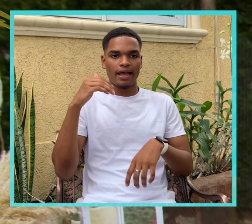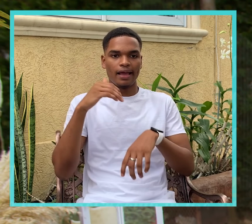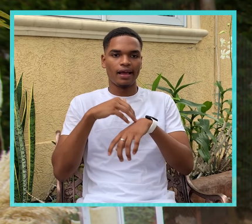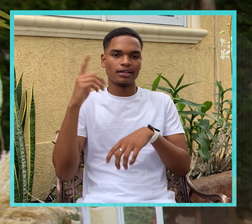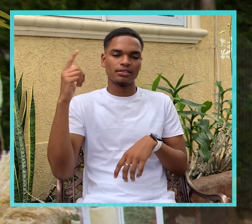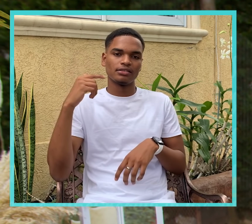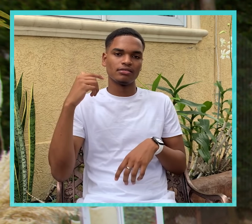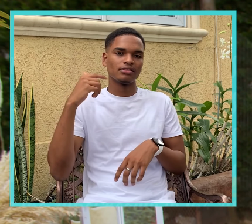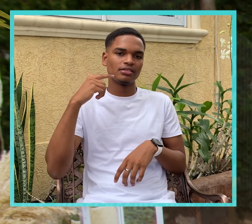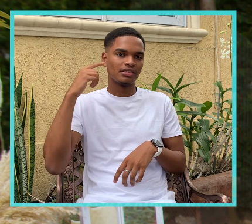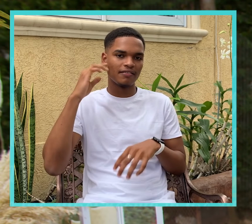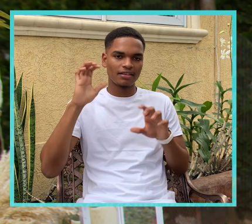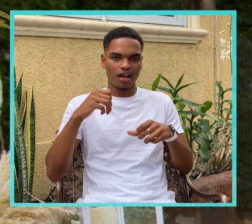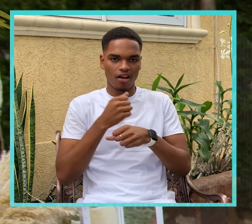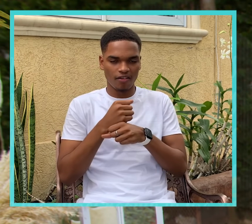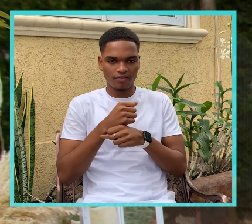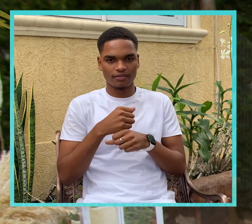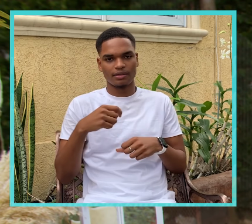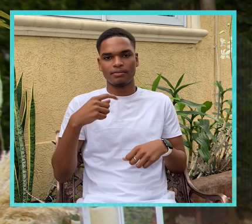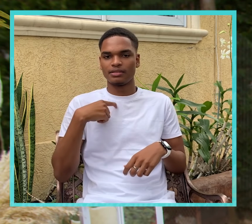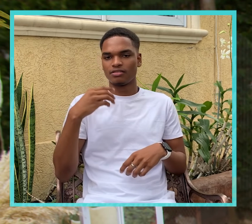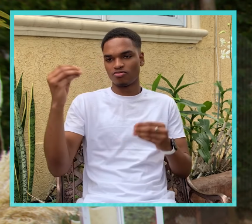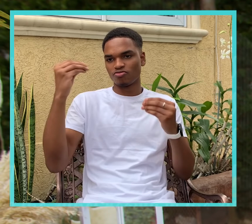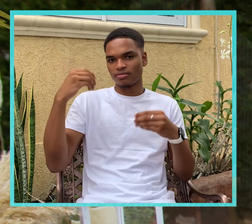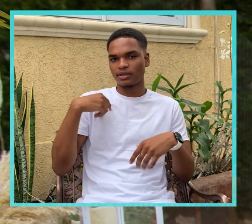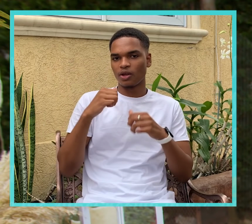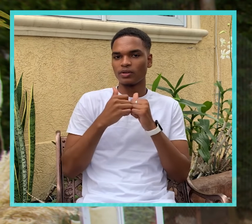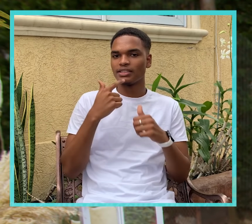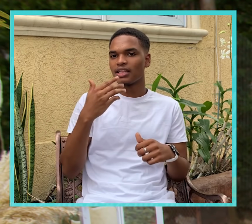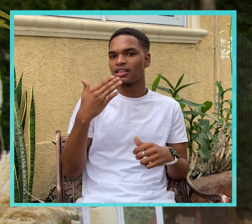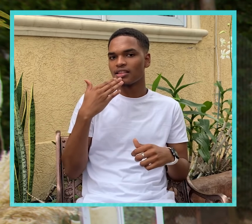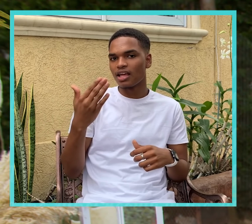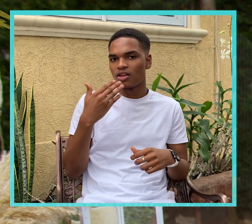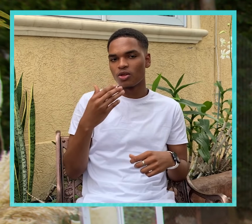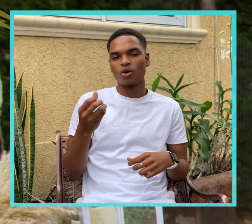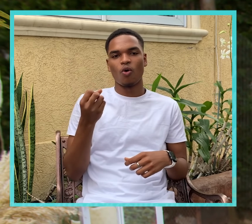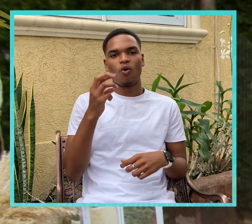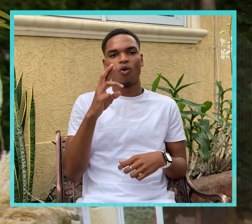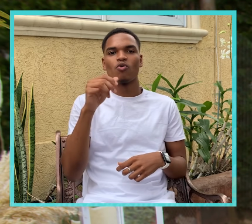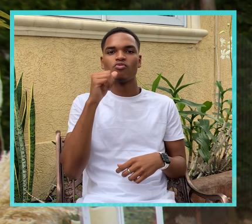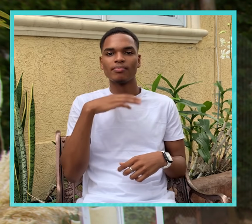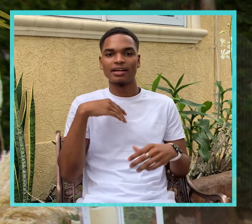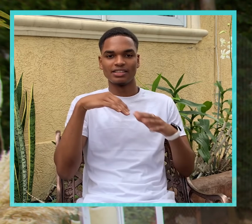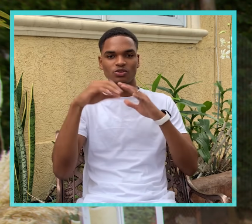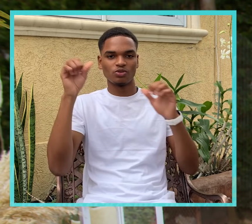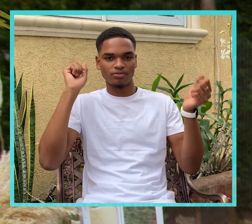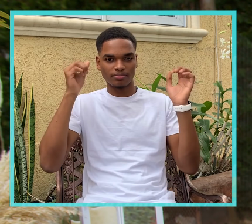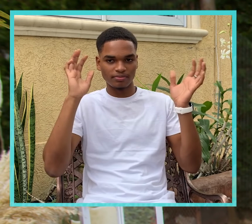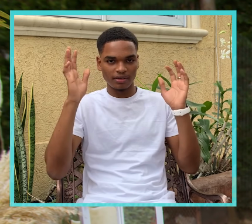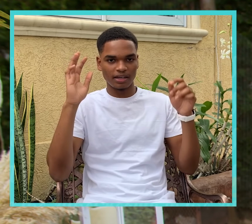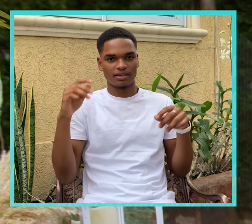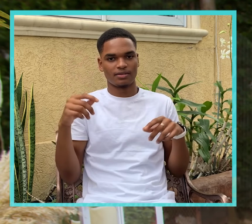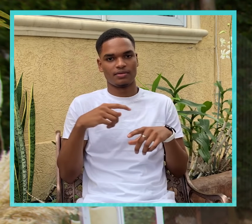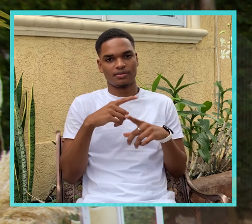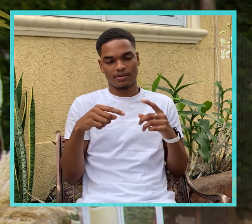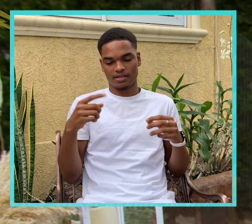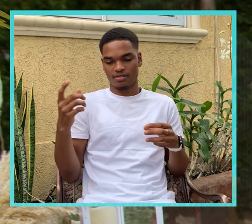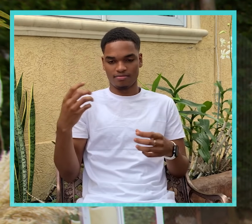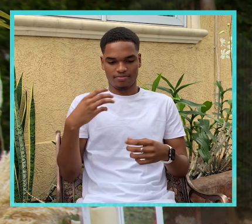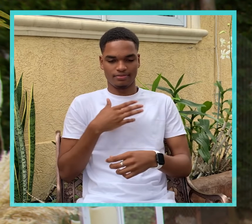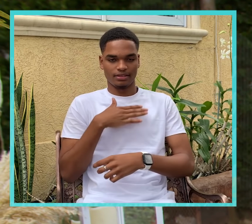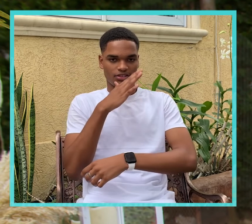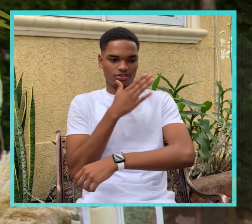how to say thank you when I asked for my tea or, you know, the lady in the supermarket I'm referring to is sharing information with my daughter. so I am